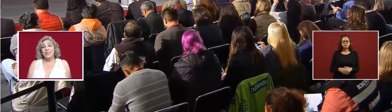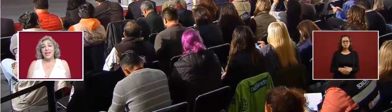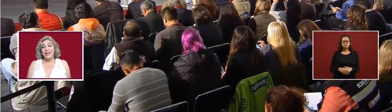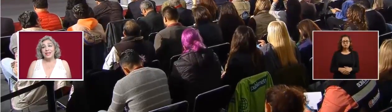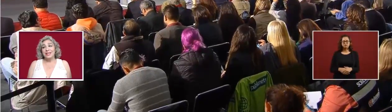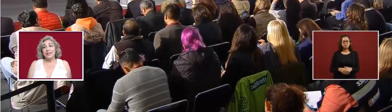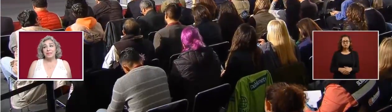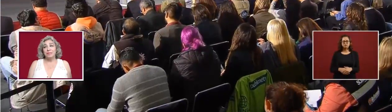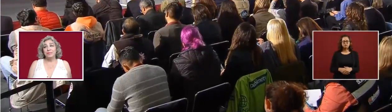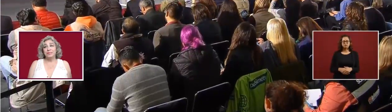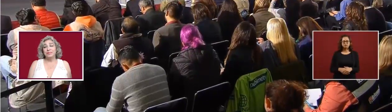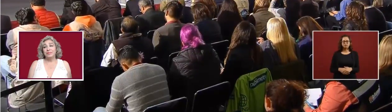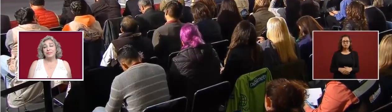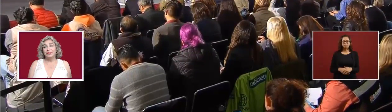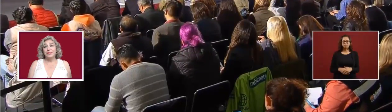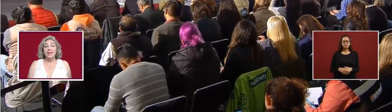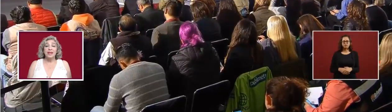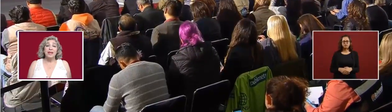that, um,